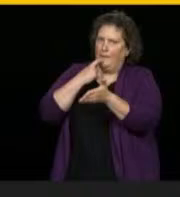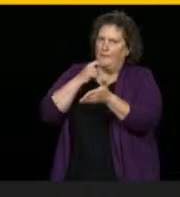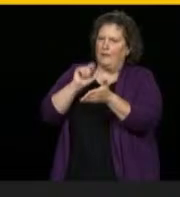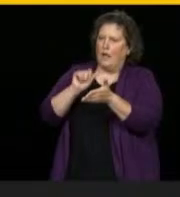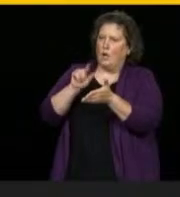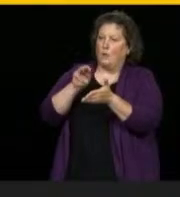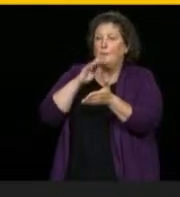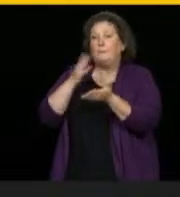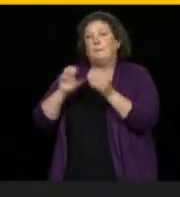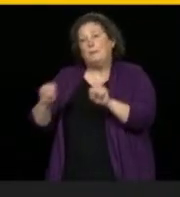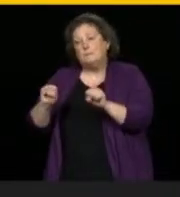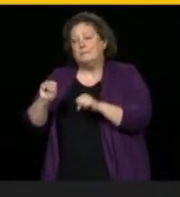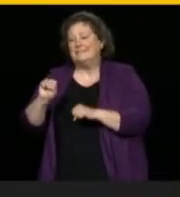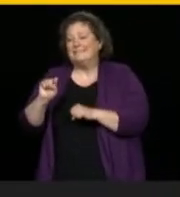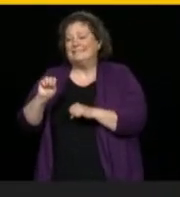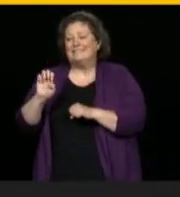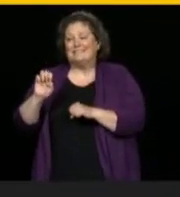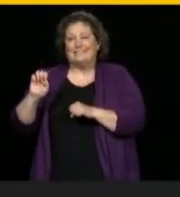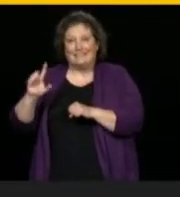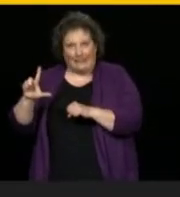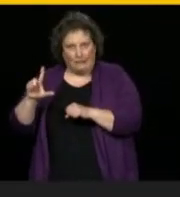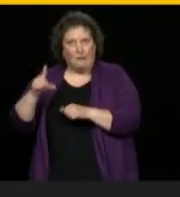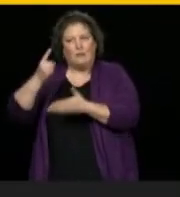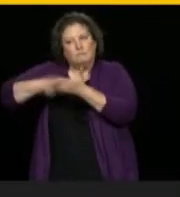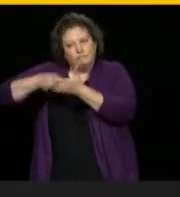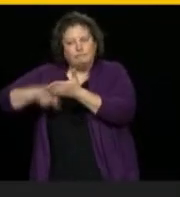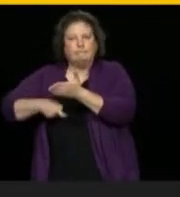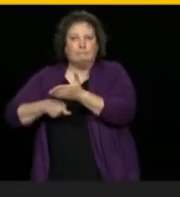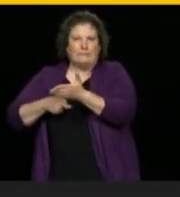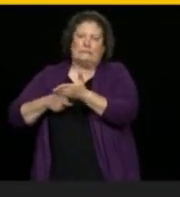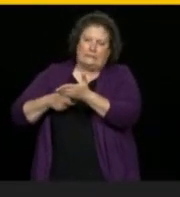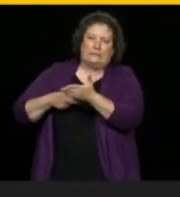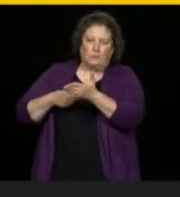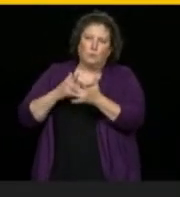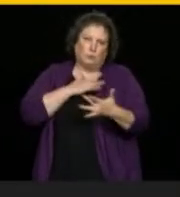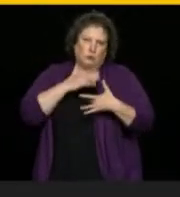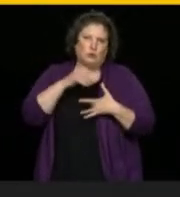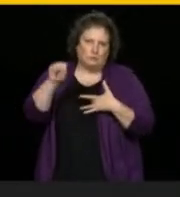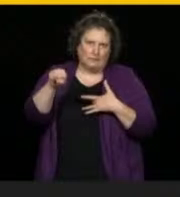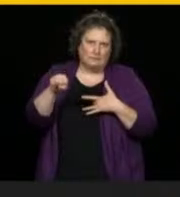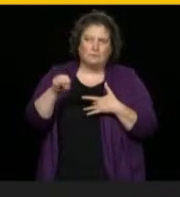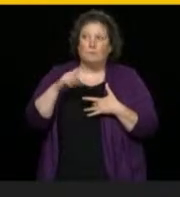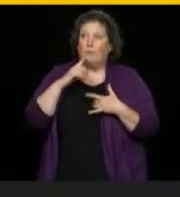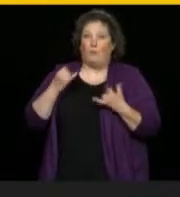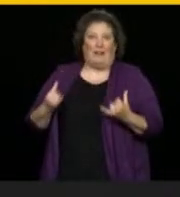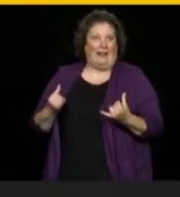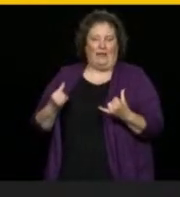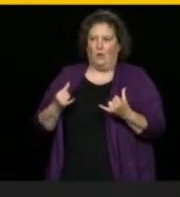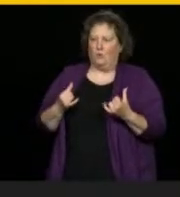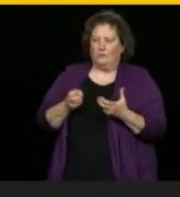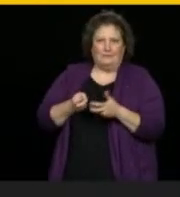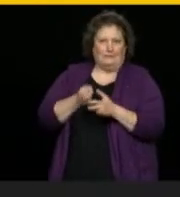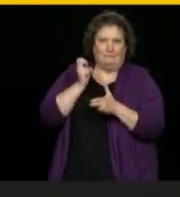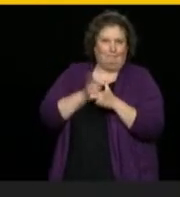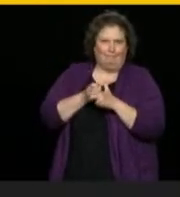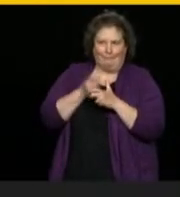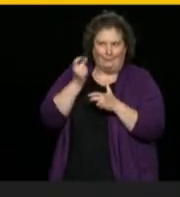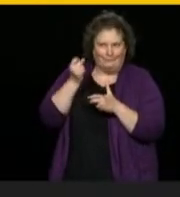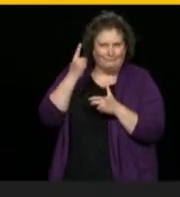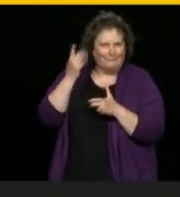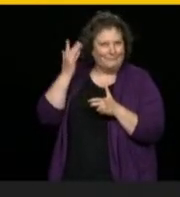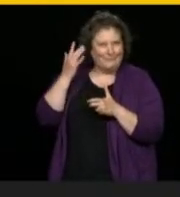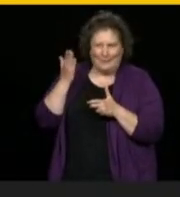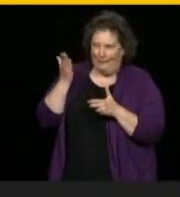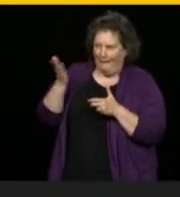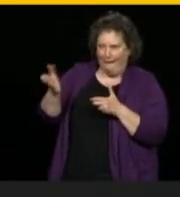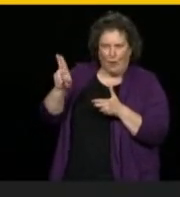that, again, is a little bit difficult to understand, because the United States relies heavily